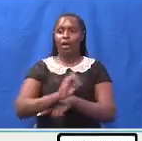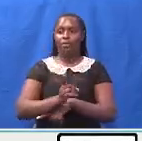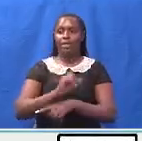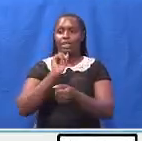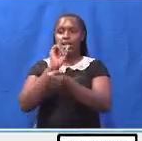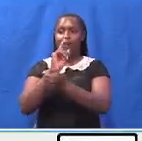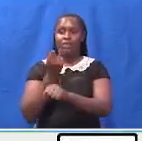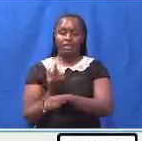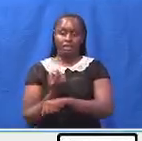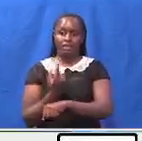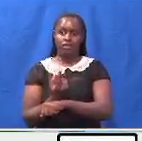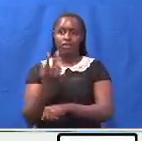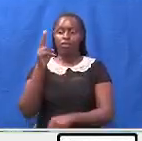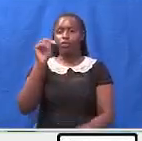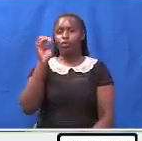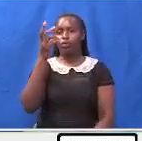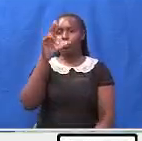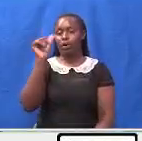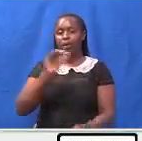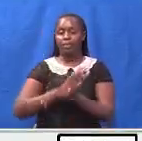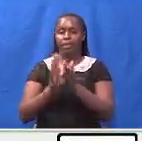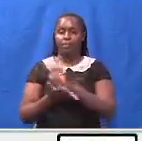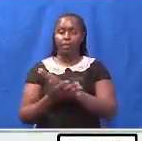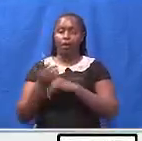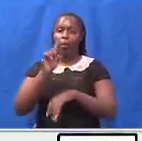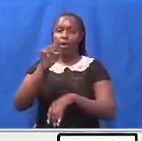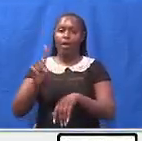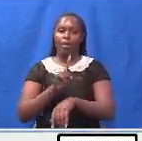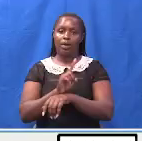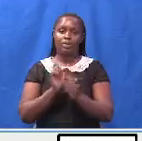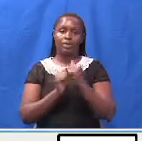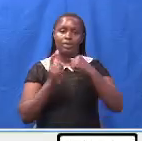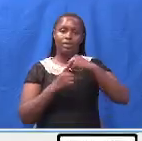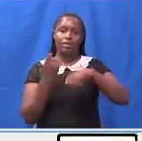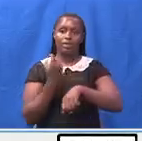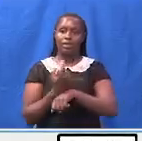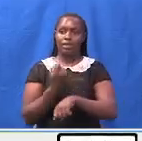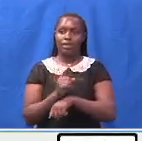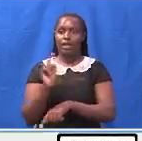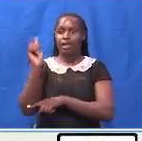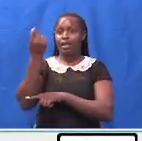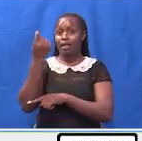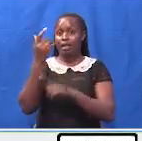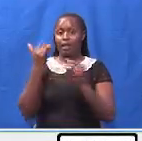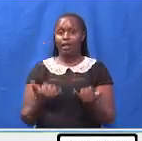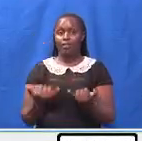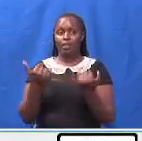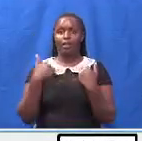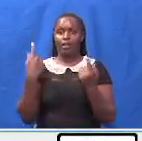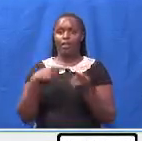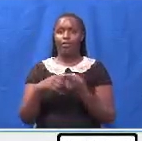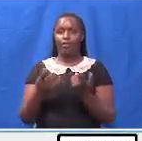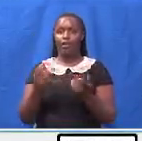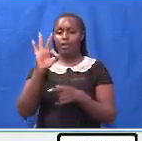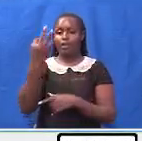seconds. Moroccan Nora Nouri finished second in a time of 1 hour 16 seconds. Kenya's Aisha Nasser proudly secured the